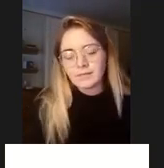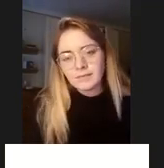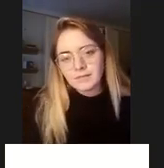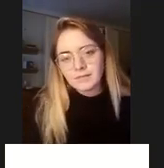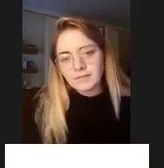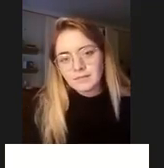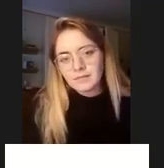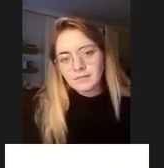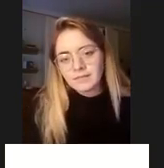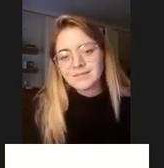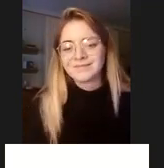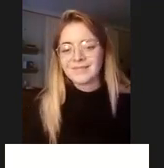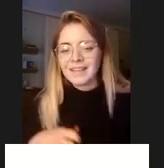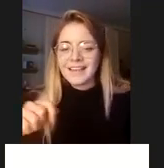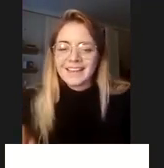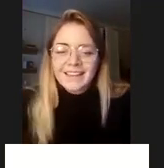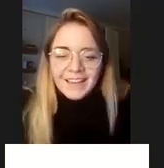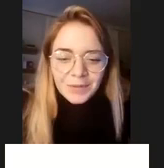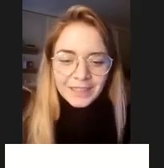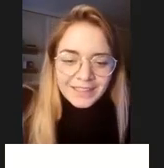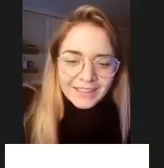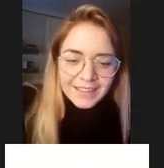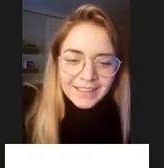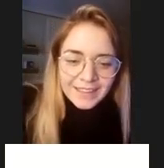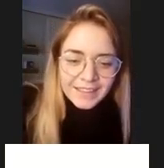from Claudia Pinessi. Please go ahead.